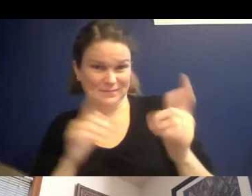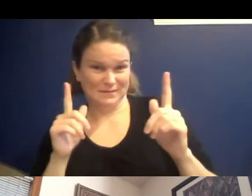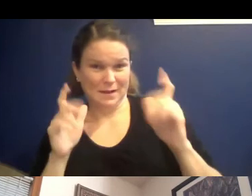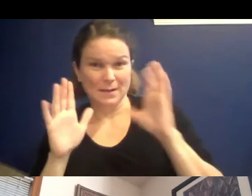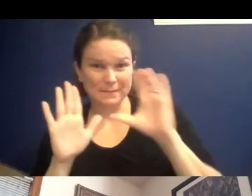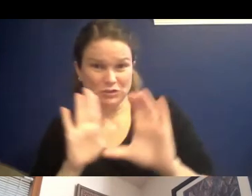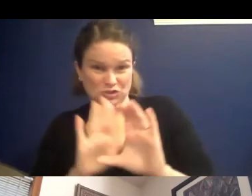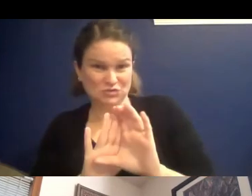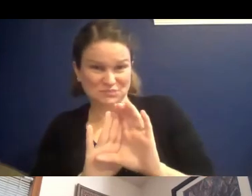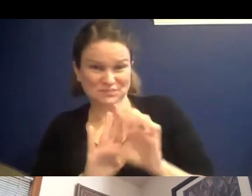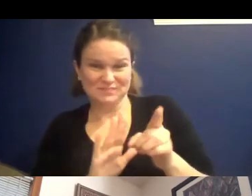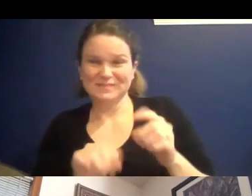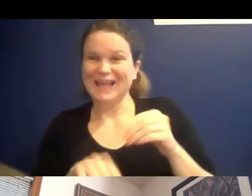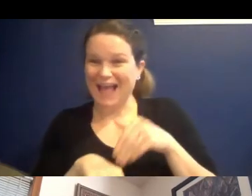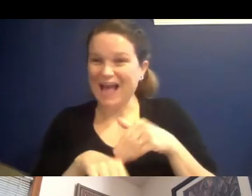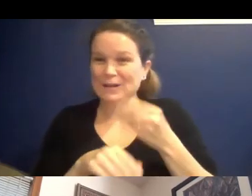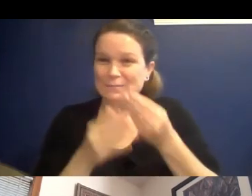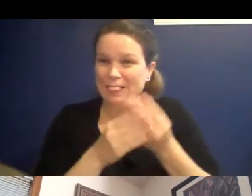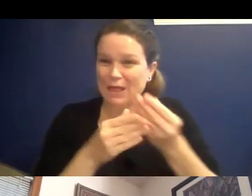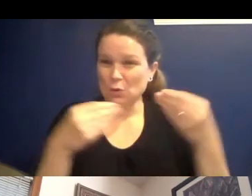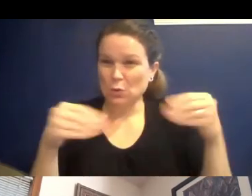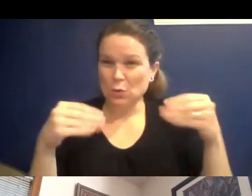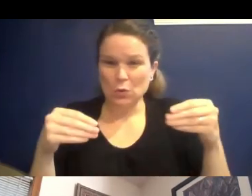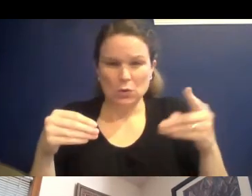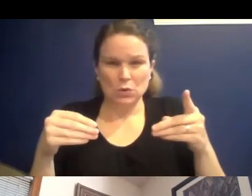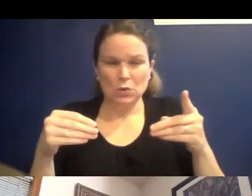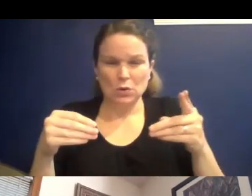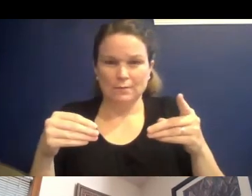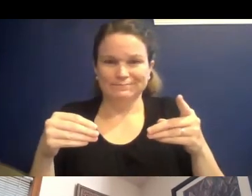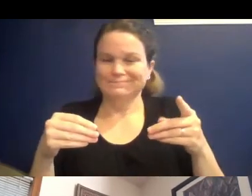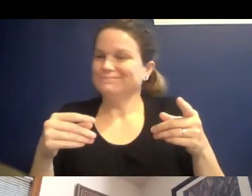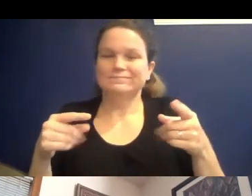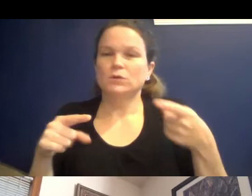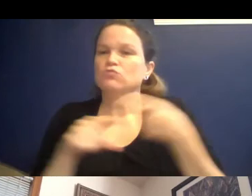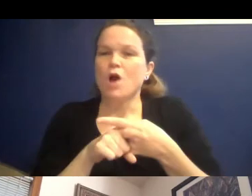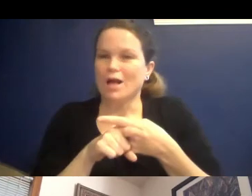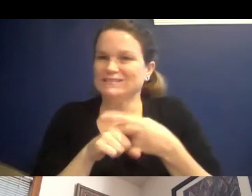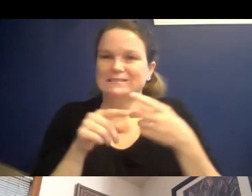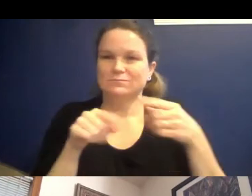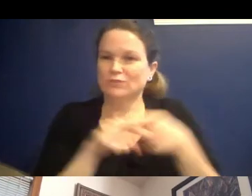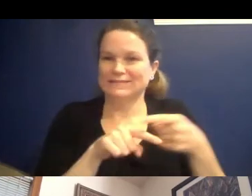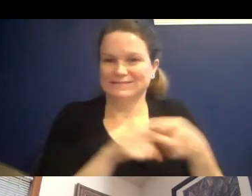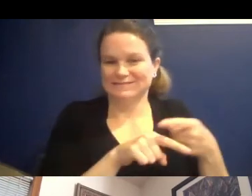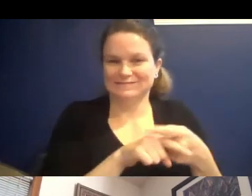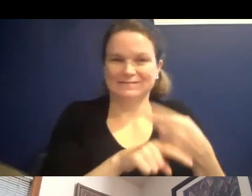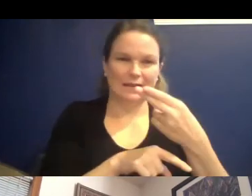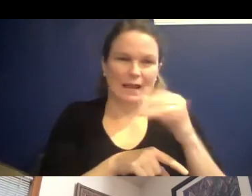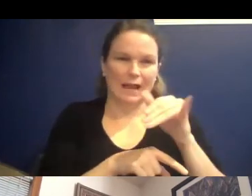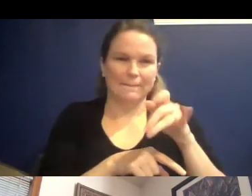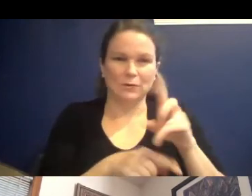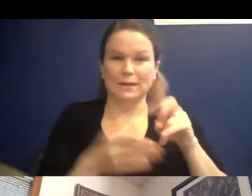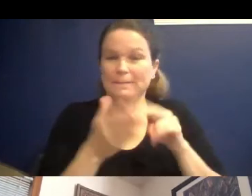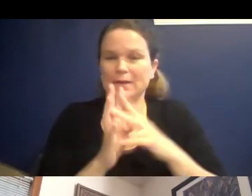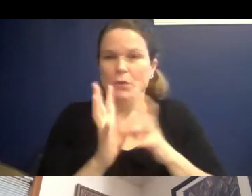a nursery, and they've been hybridized and no visible pistils and